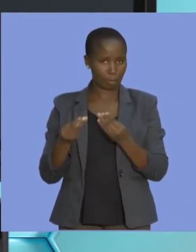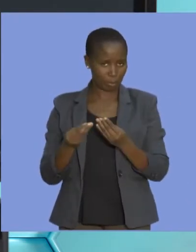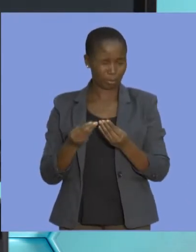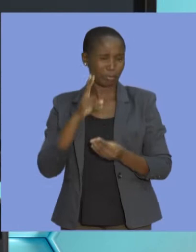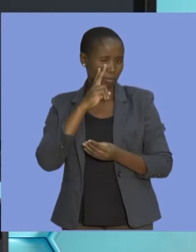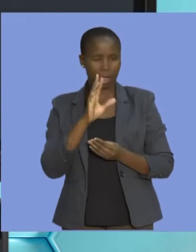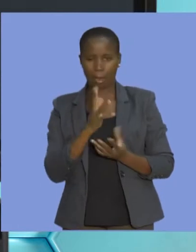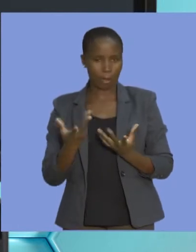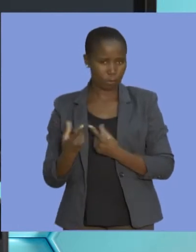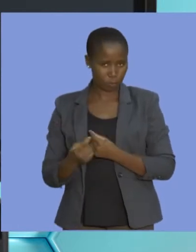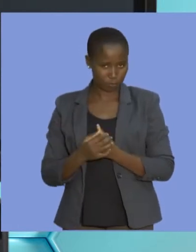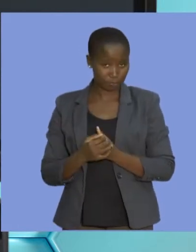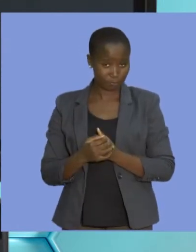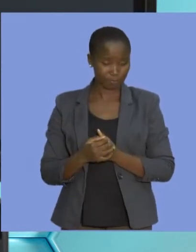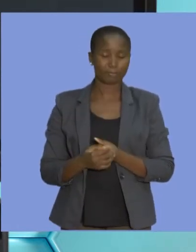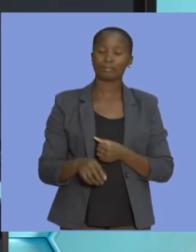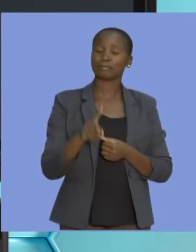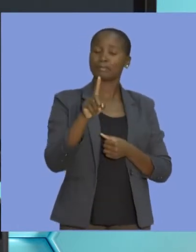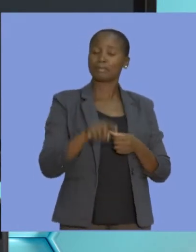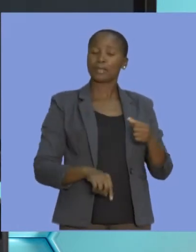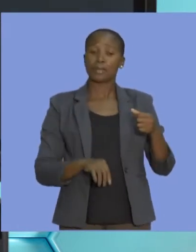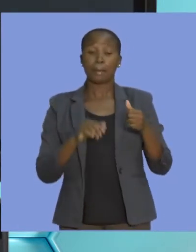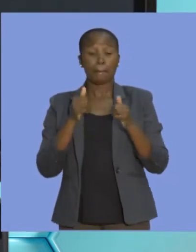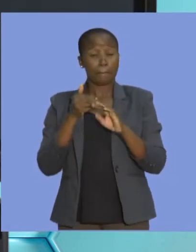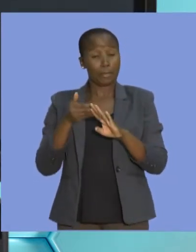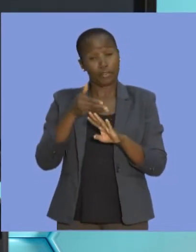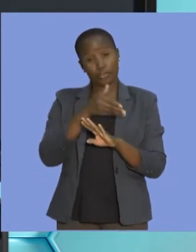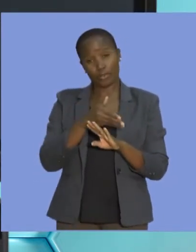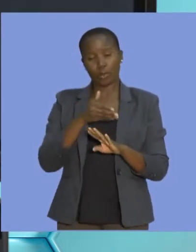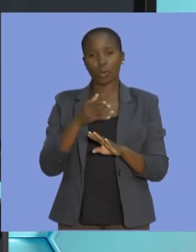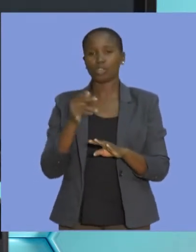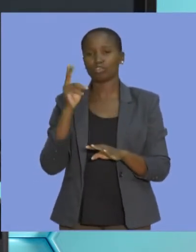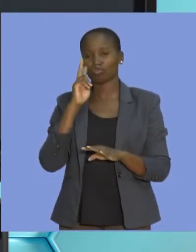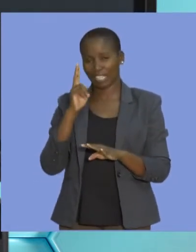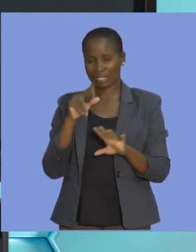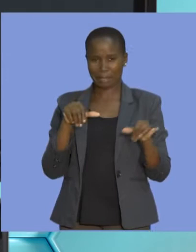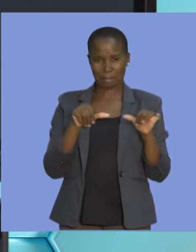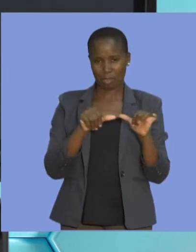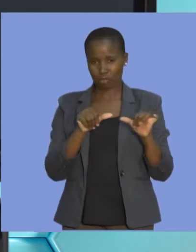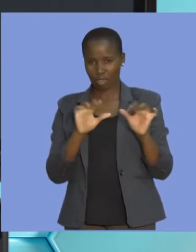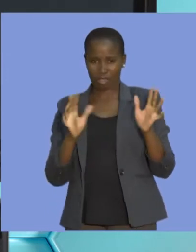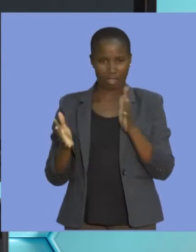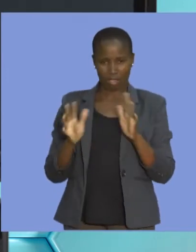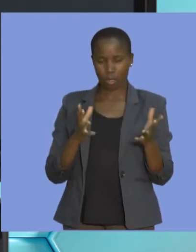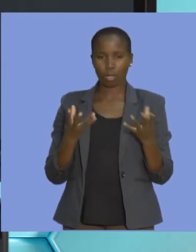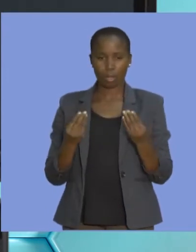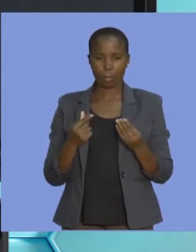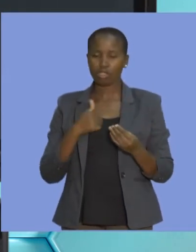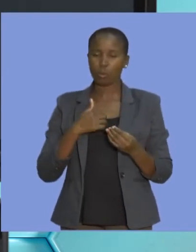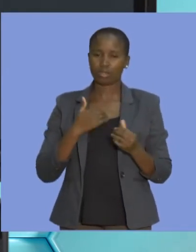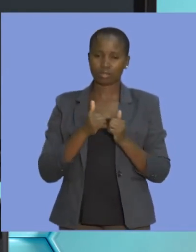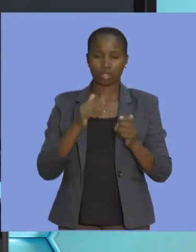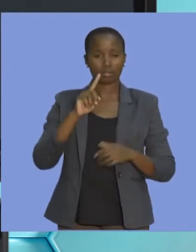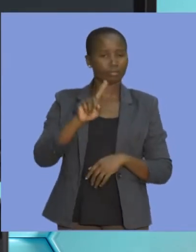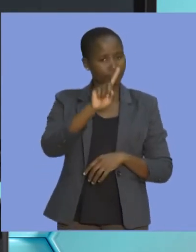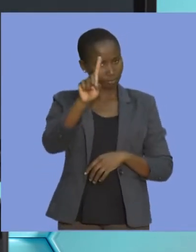what I have today. And before we actually even look at measure of dispersion, I'd like to start with a question. And what do